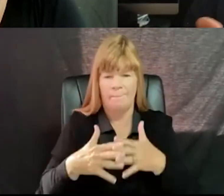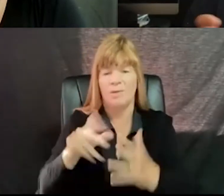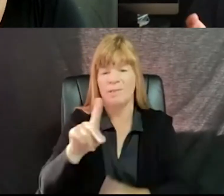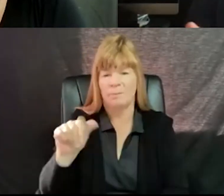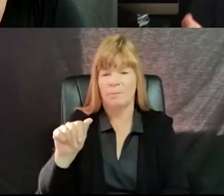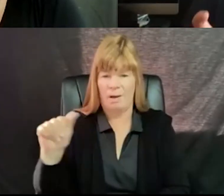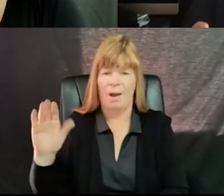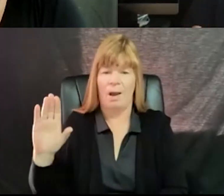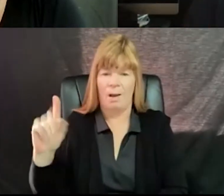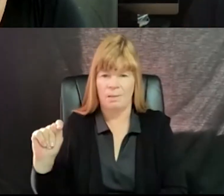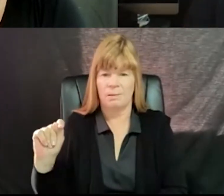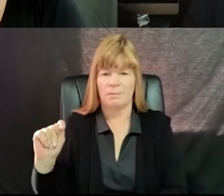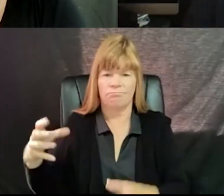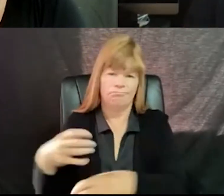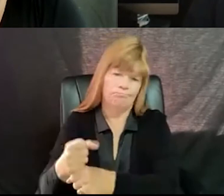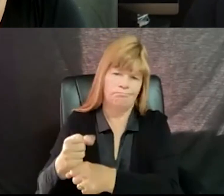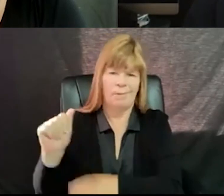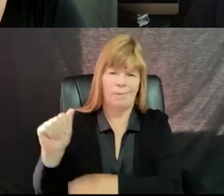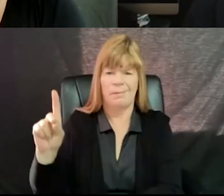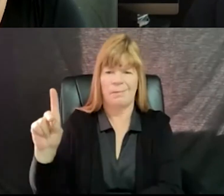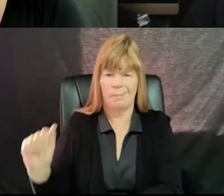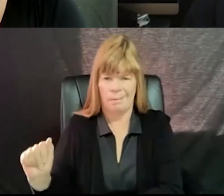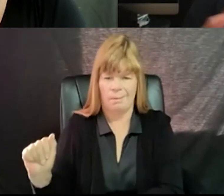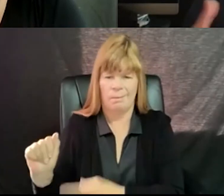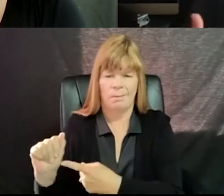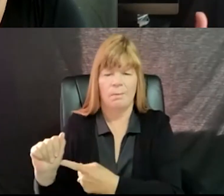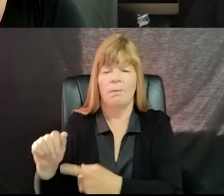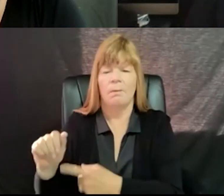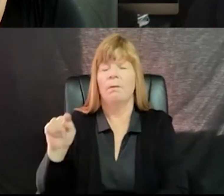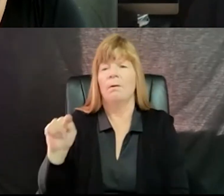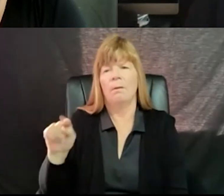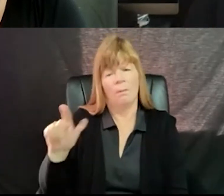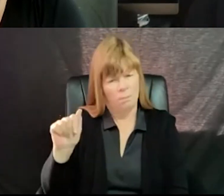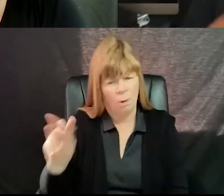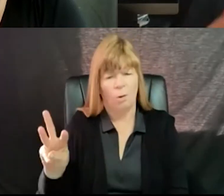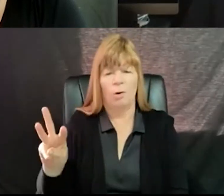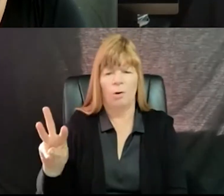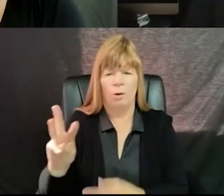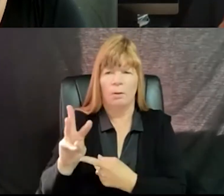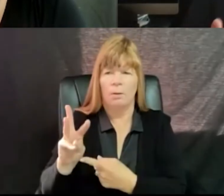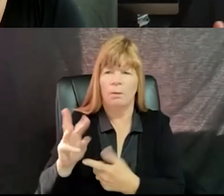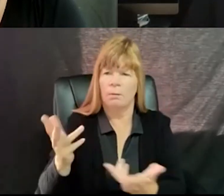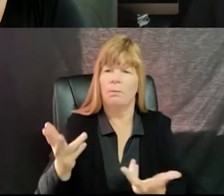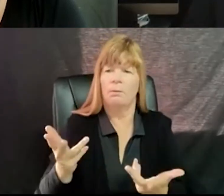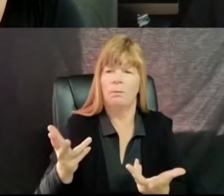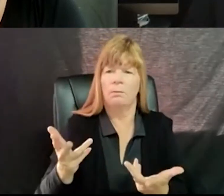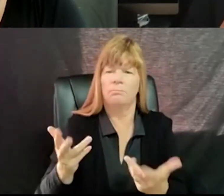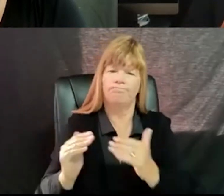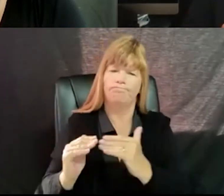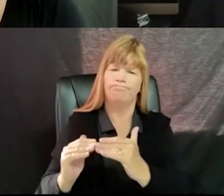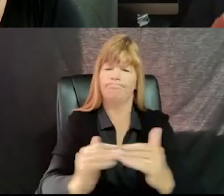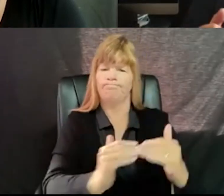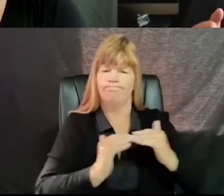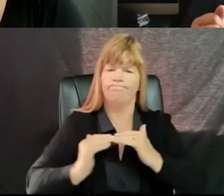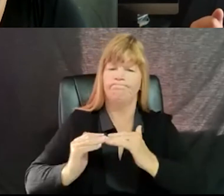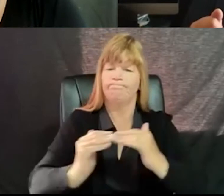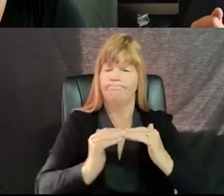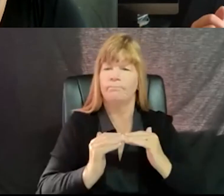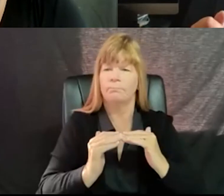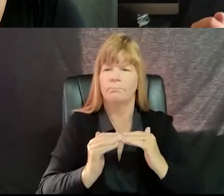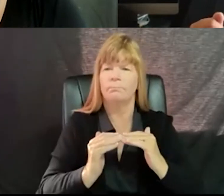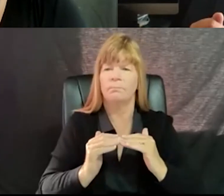The short form is the ADA, and that's the law of, equal, it prohibits